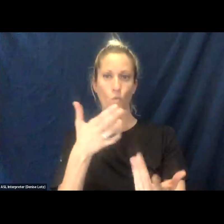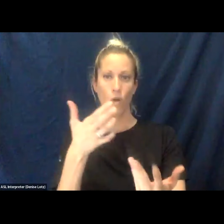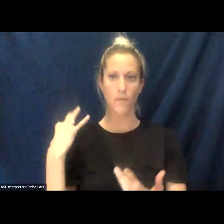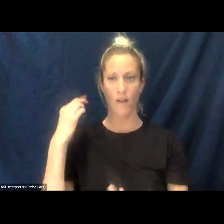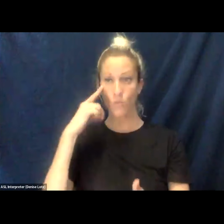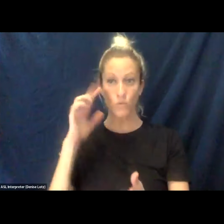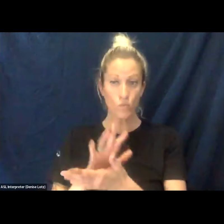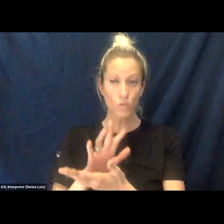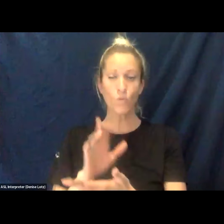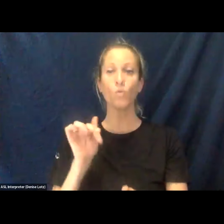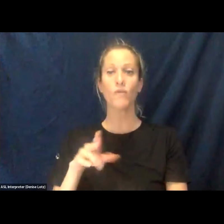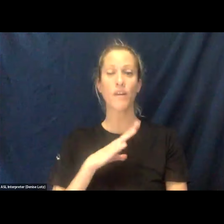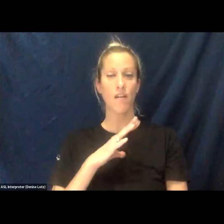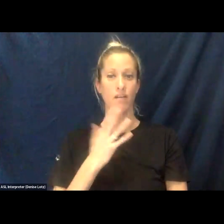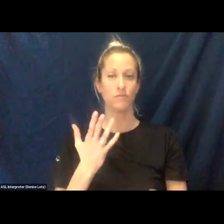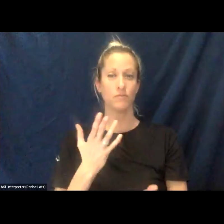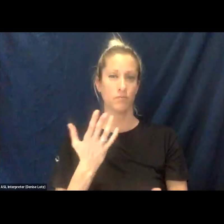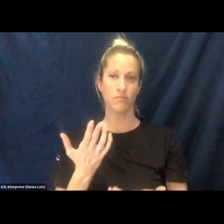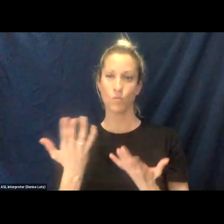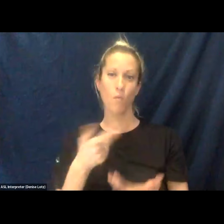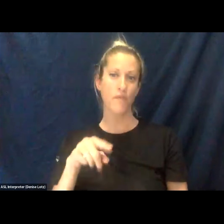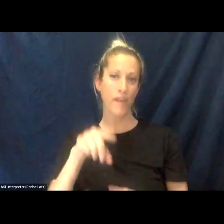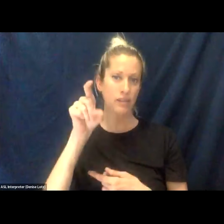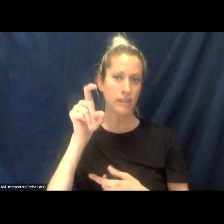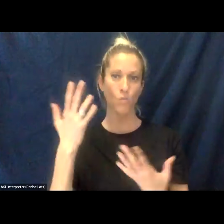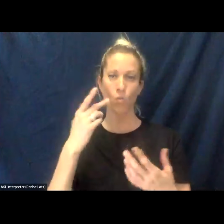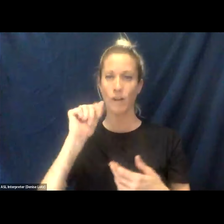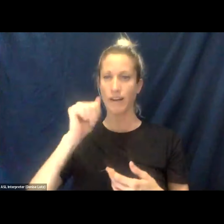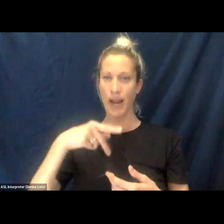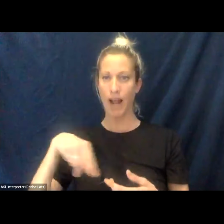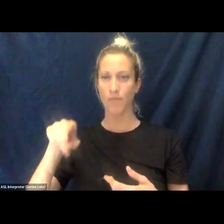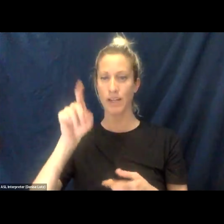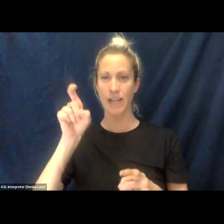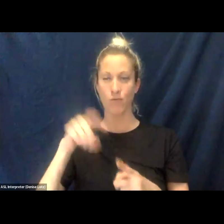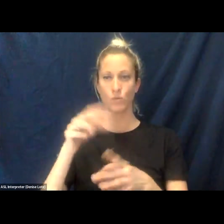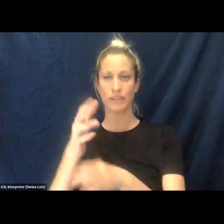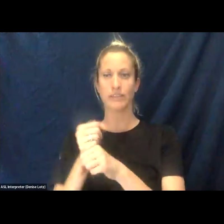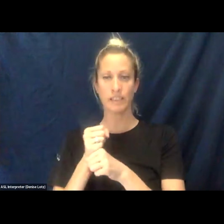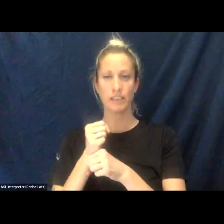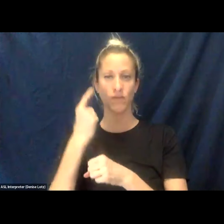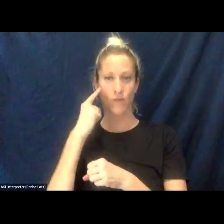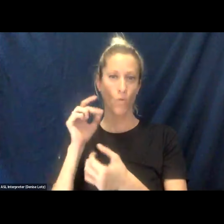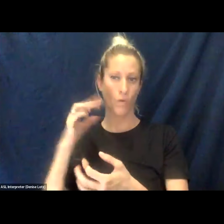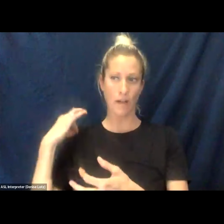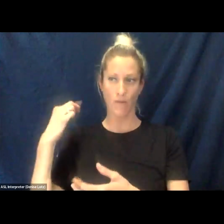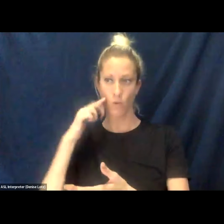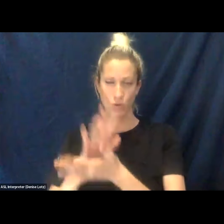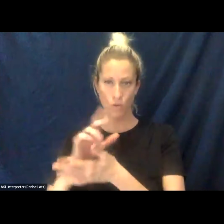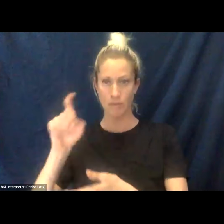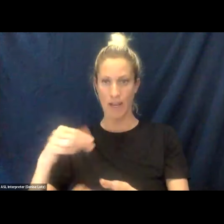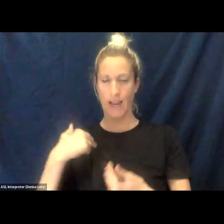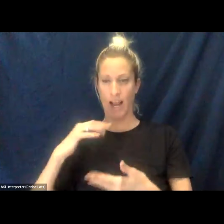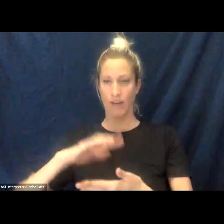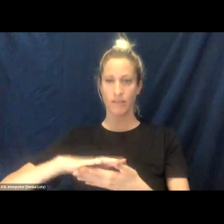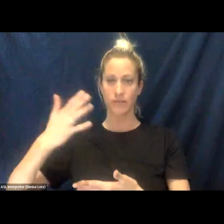school. Okay, what is it that they need? What gaps do they have to actually attain applying for school? Do they need a device? Do they need